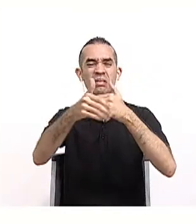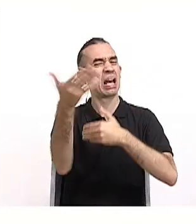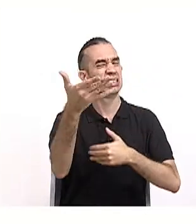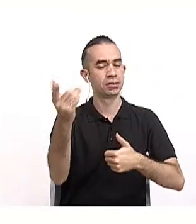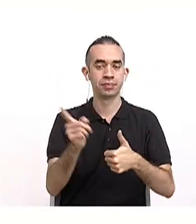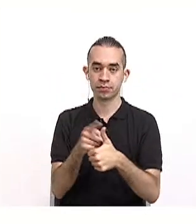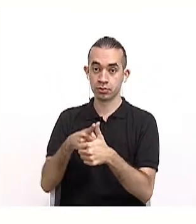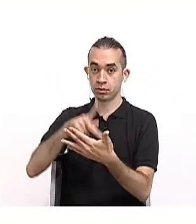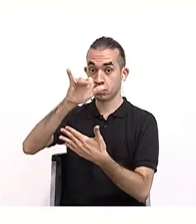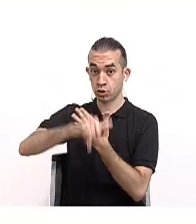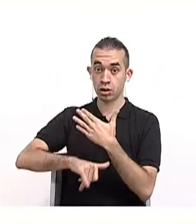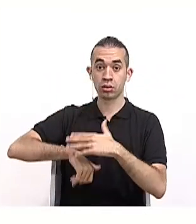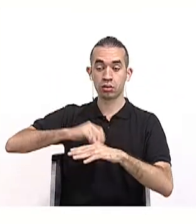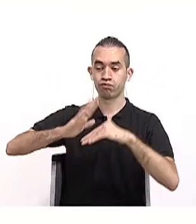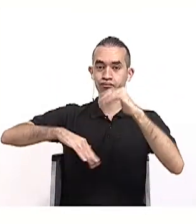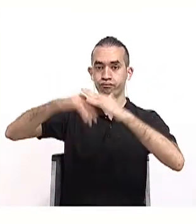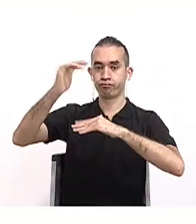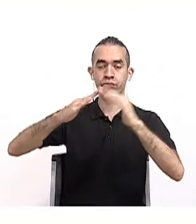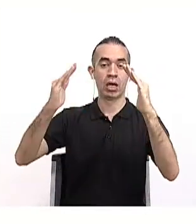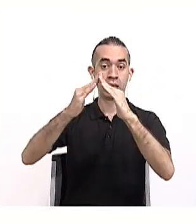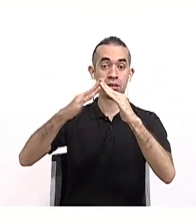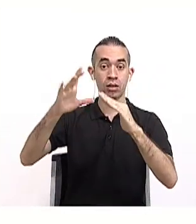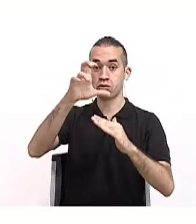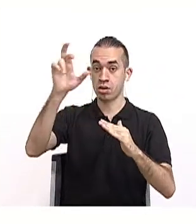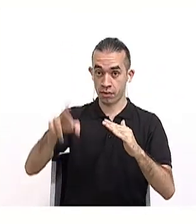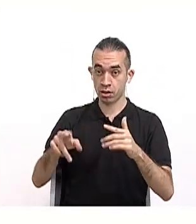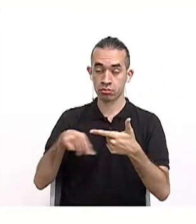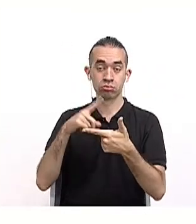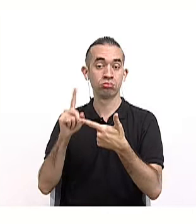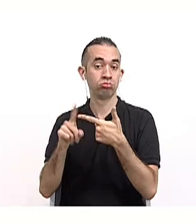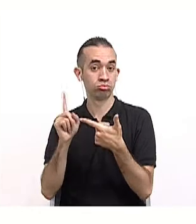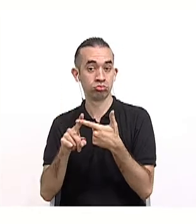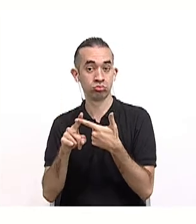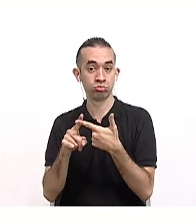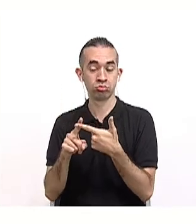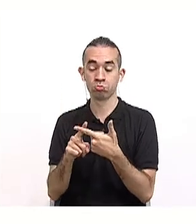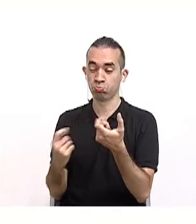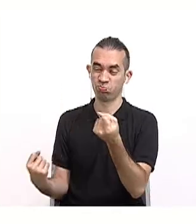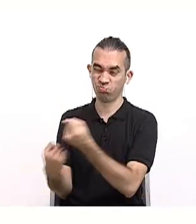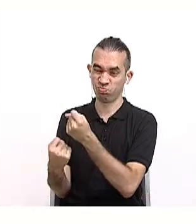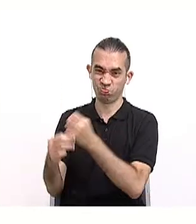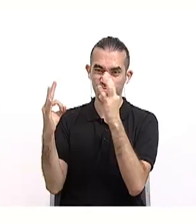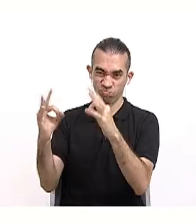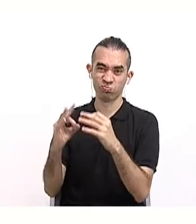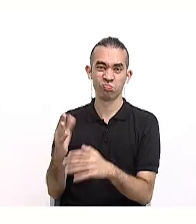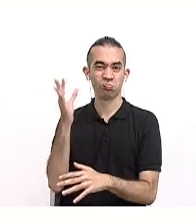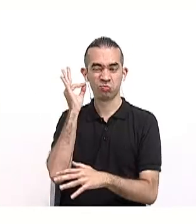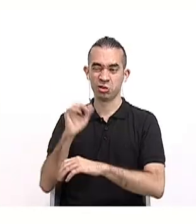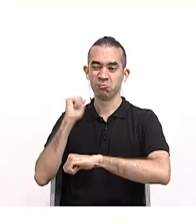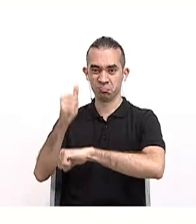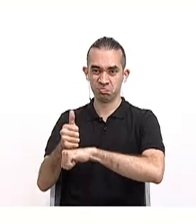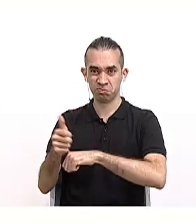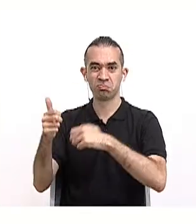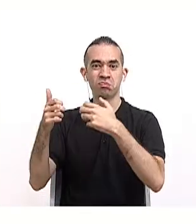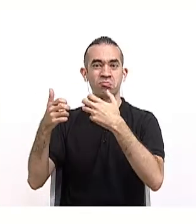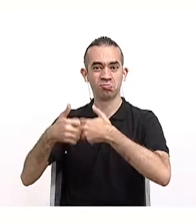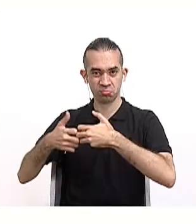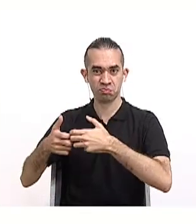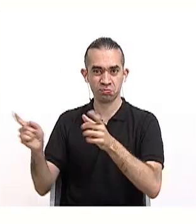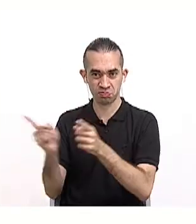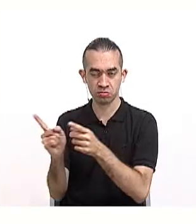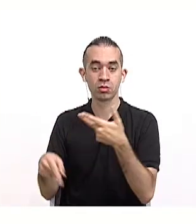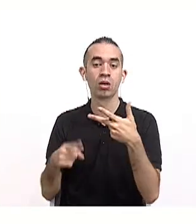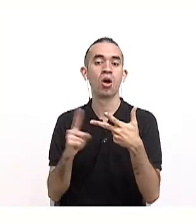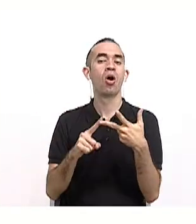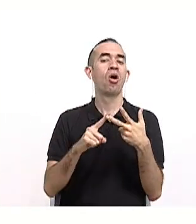in Costa Rica. Is it a project to empower women entrepreneurs? Or is it an article about rural areas in